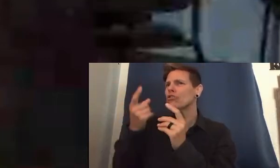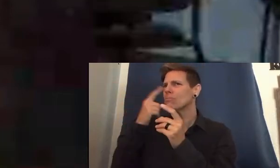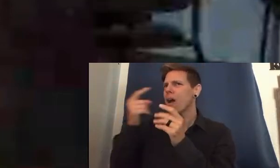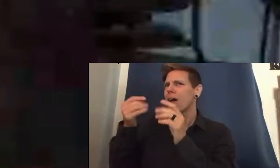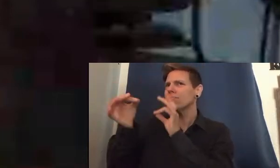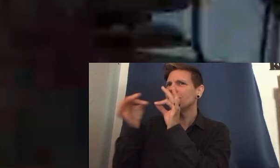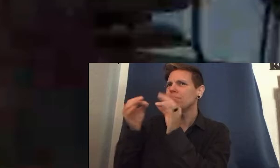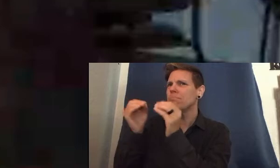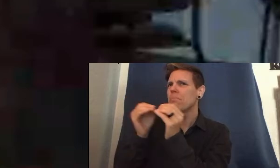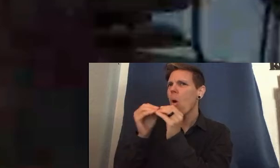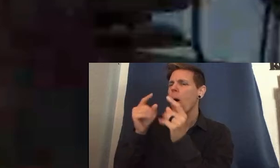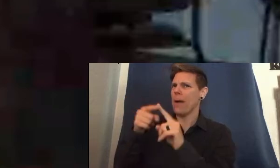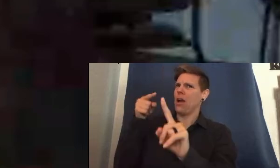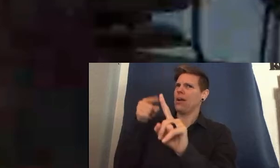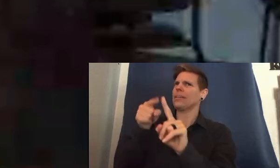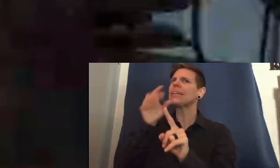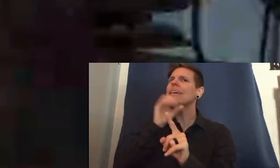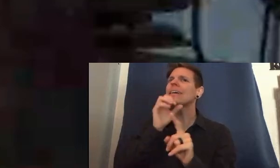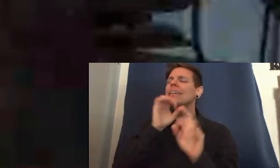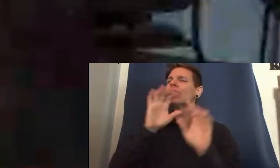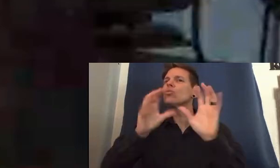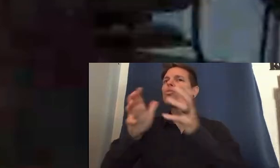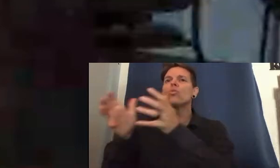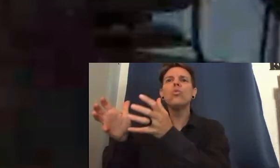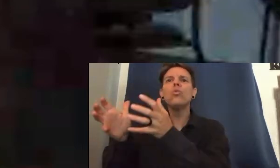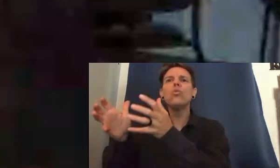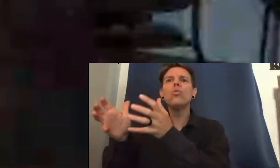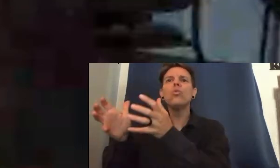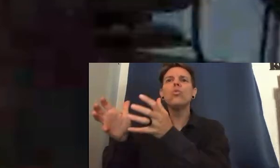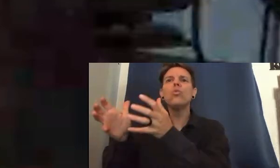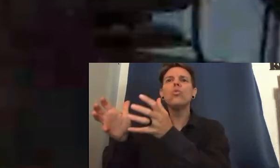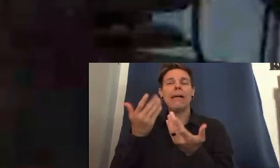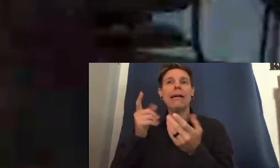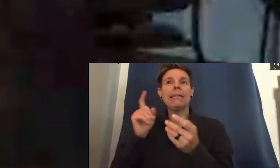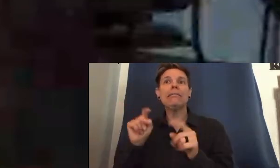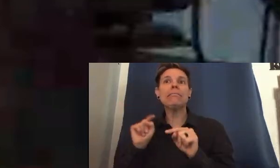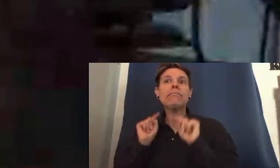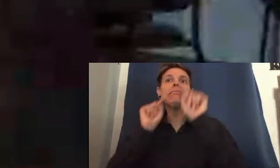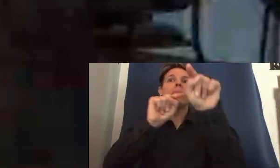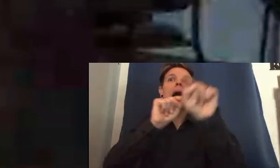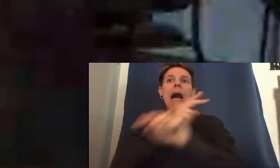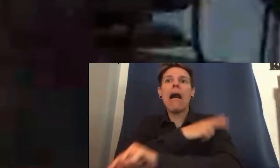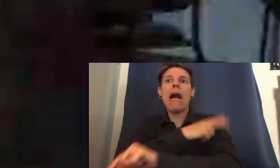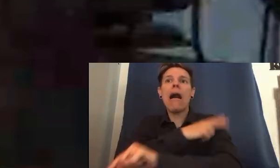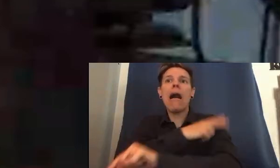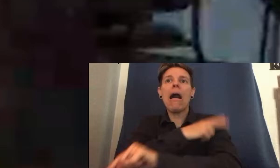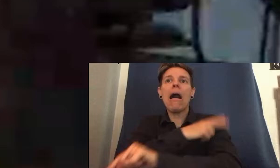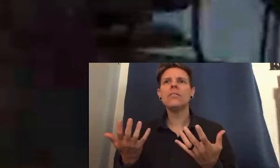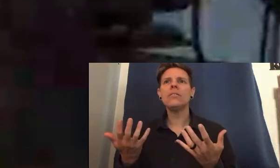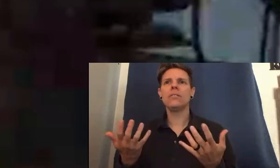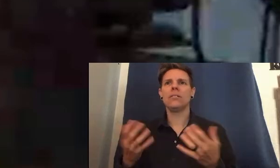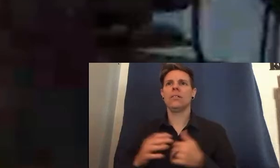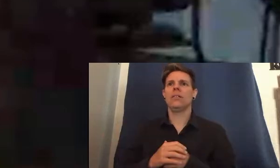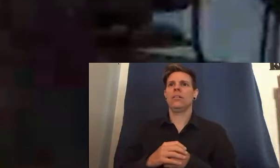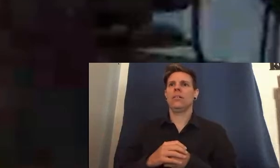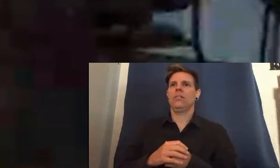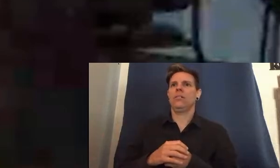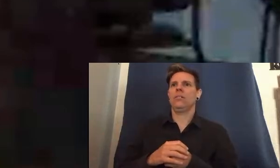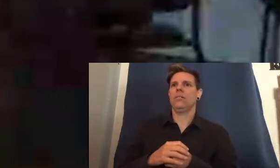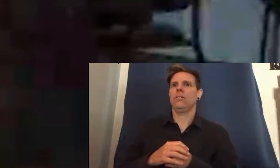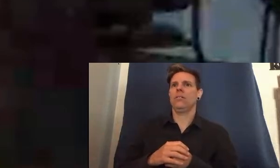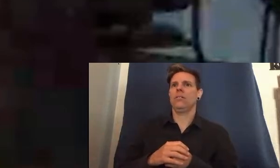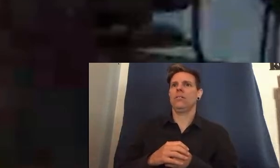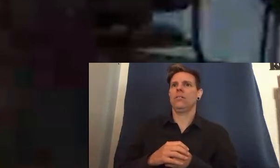demographics related to hospital admissions, so we can make sure that board members have that information before the presentation is over, please?